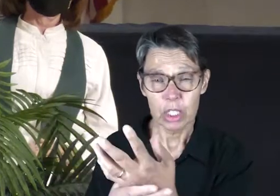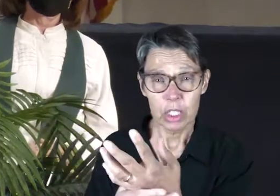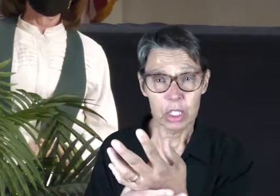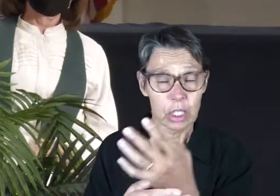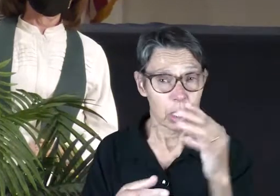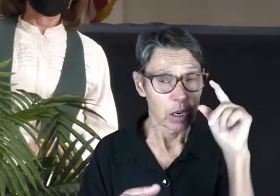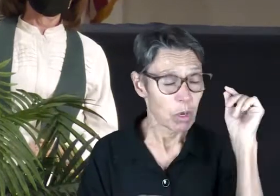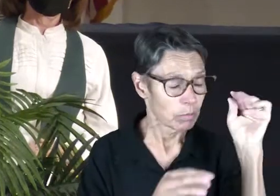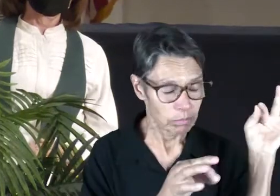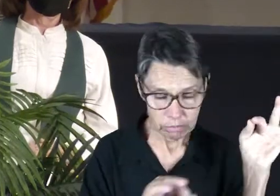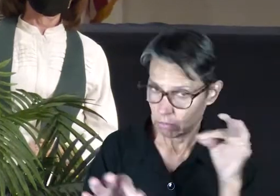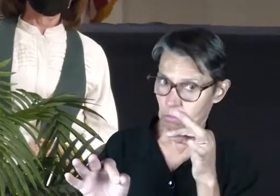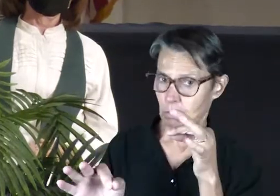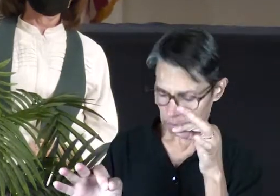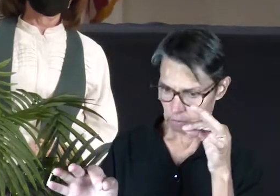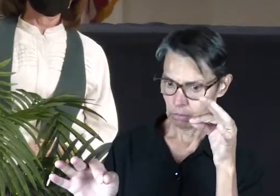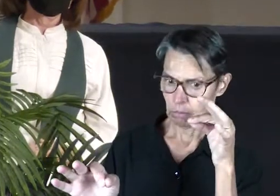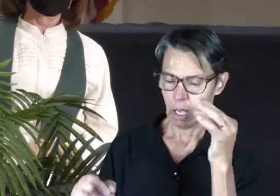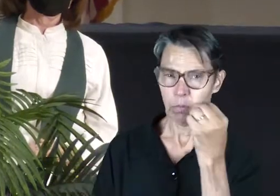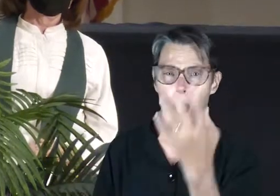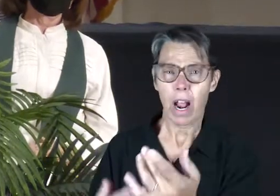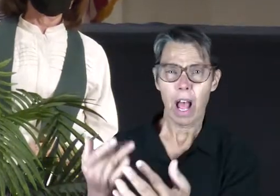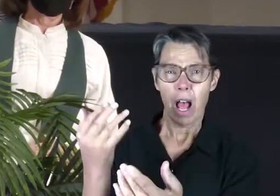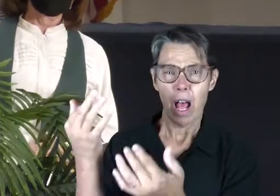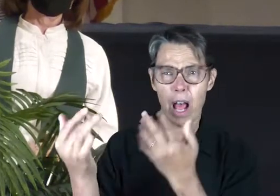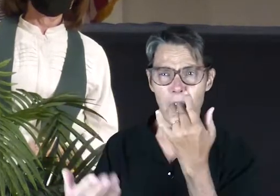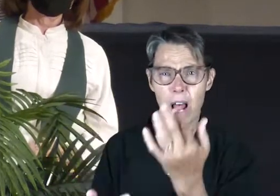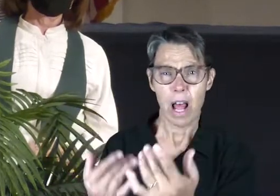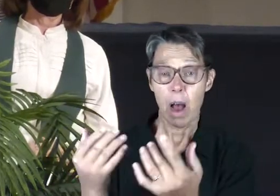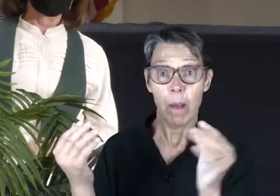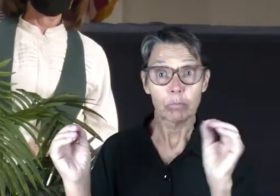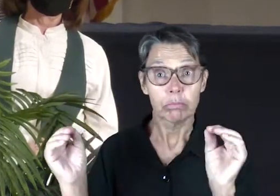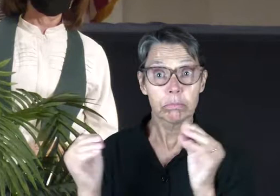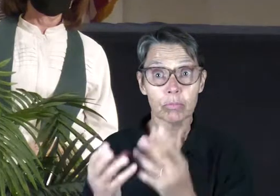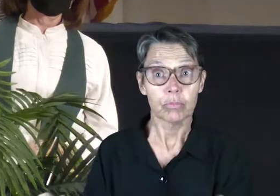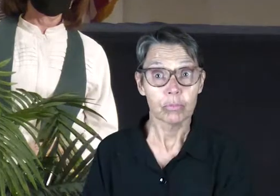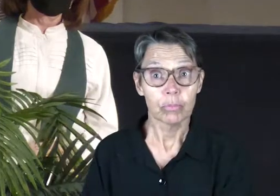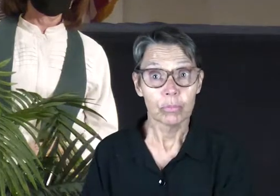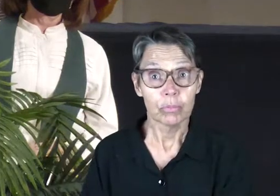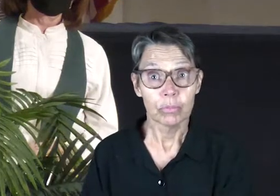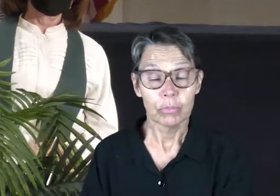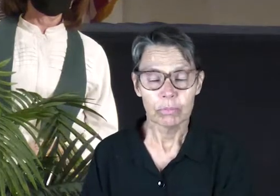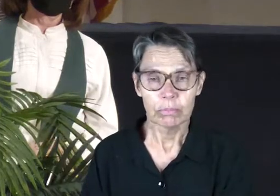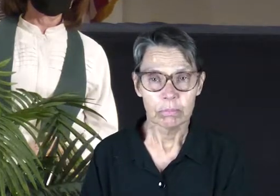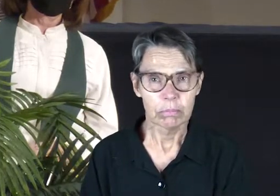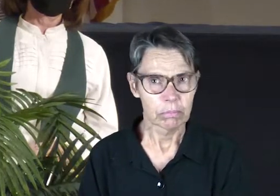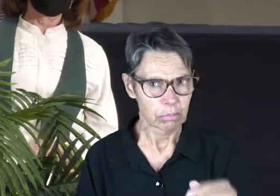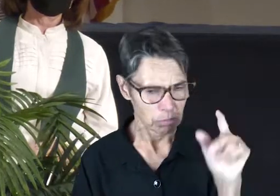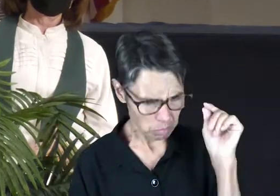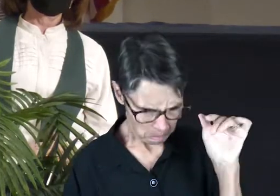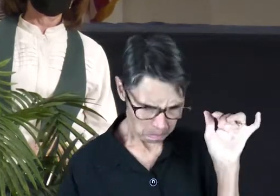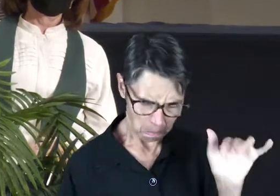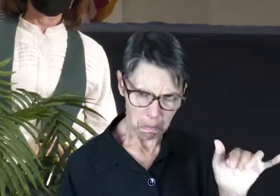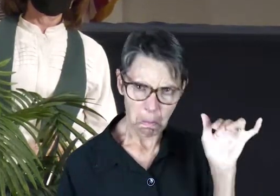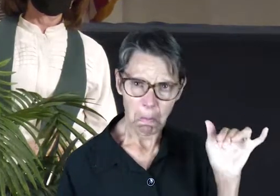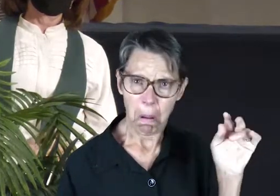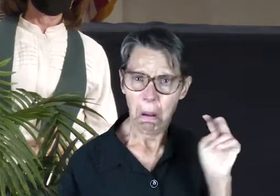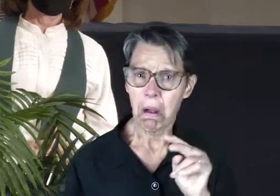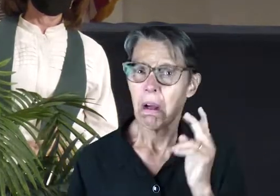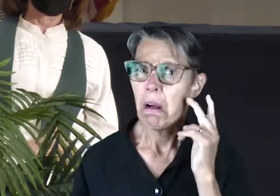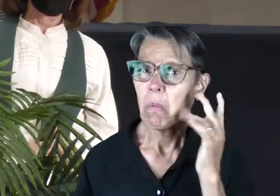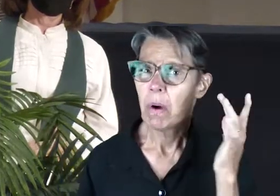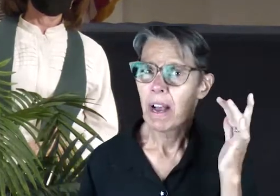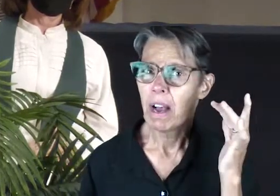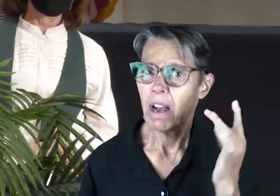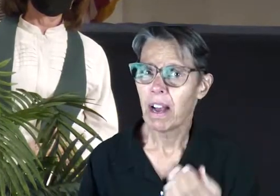was blazing, yet it was not consumed. Then Moses said, "I must turn aside and look at this great sight, and see why the bush is